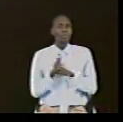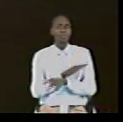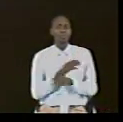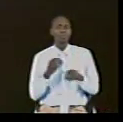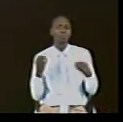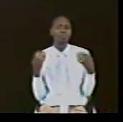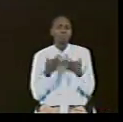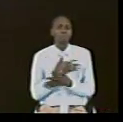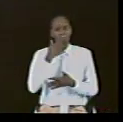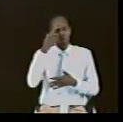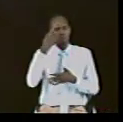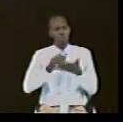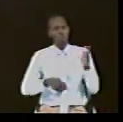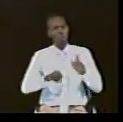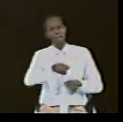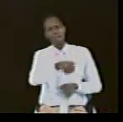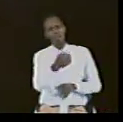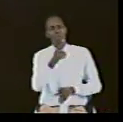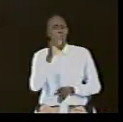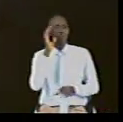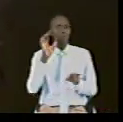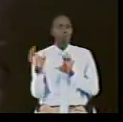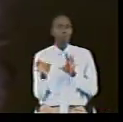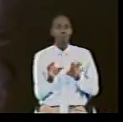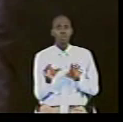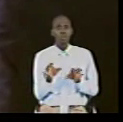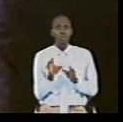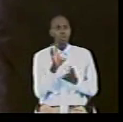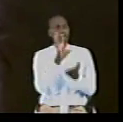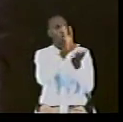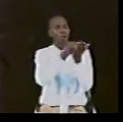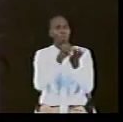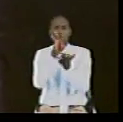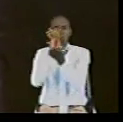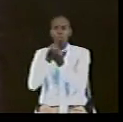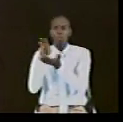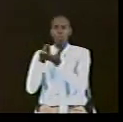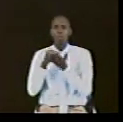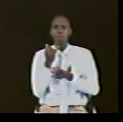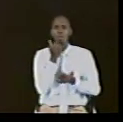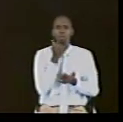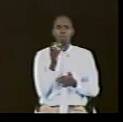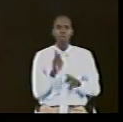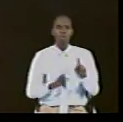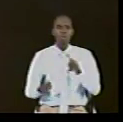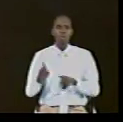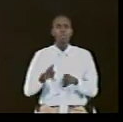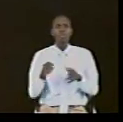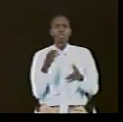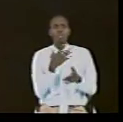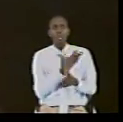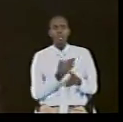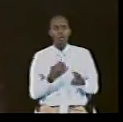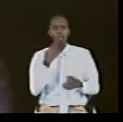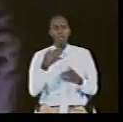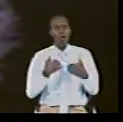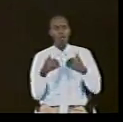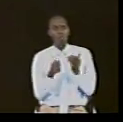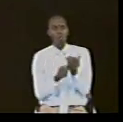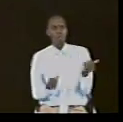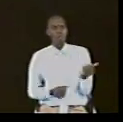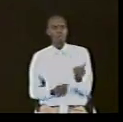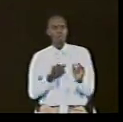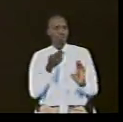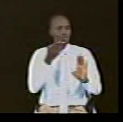do. Emulations, copying the people that go astray, that backslide, for any